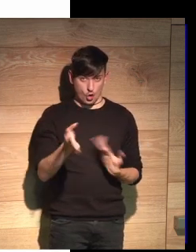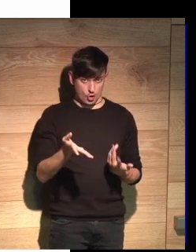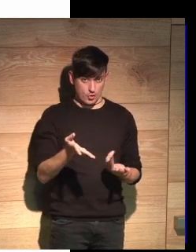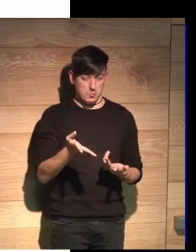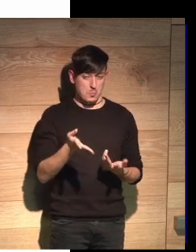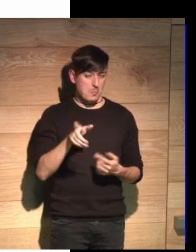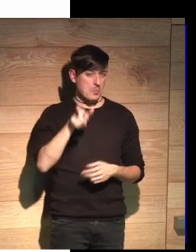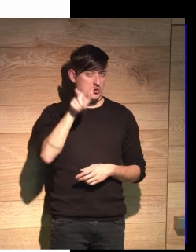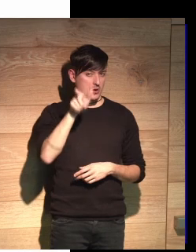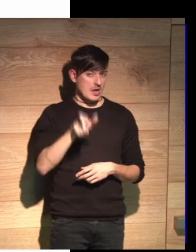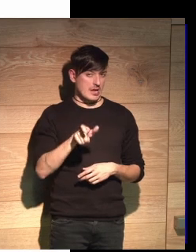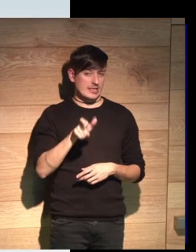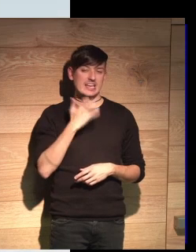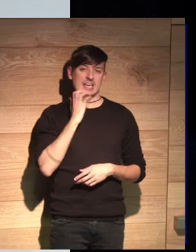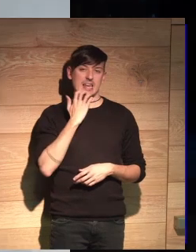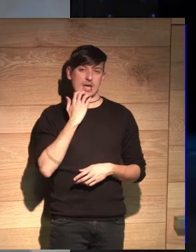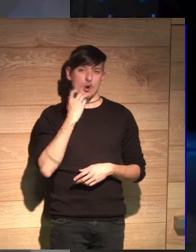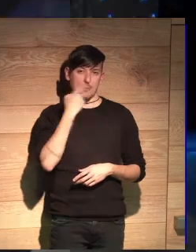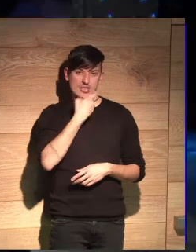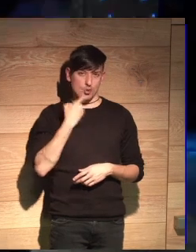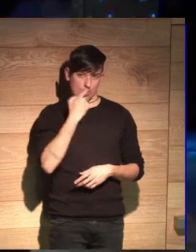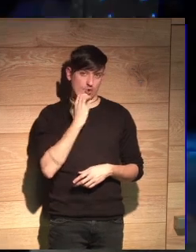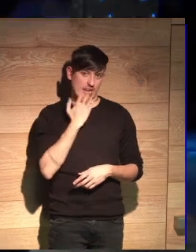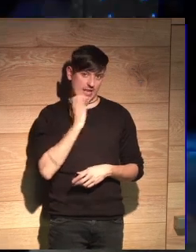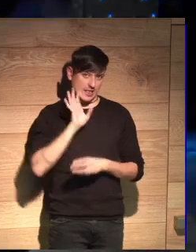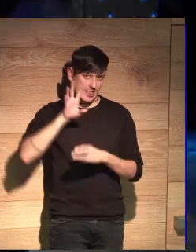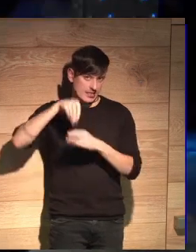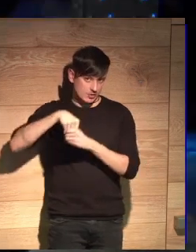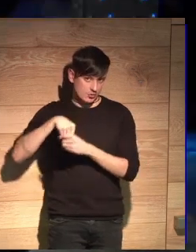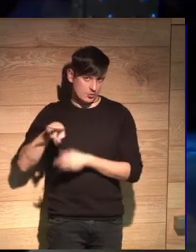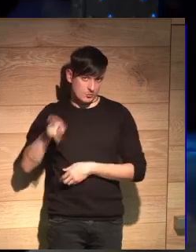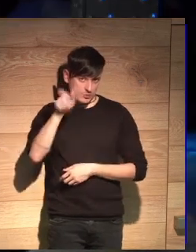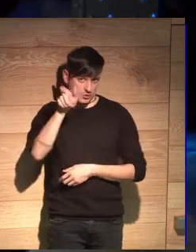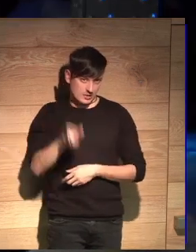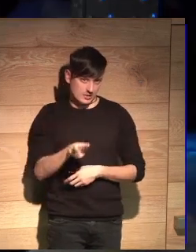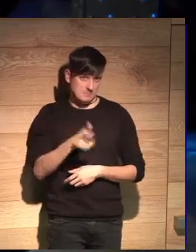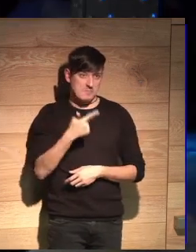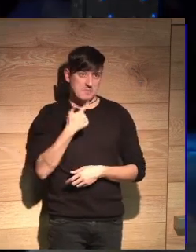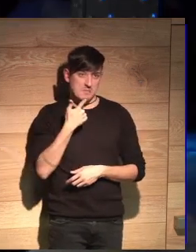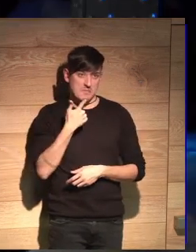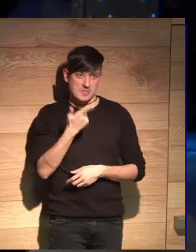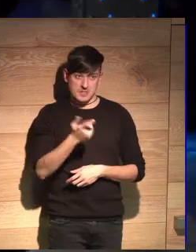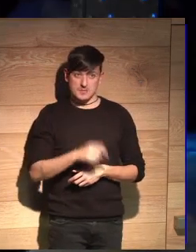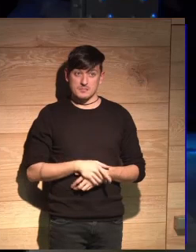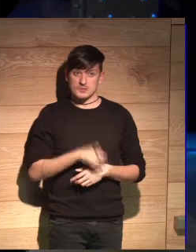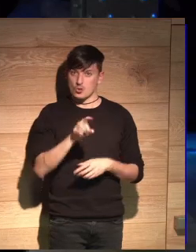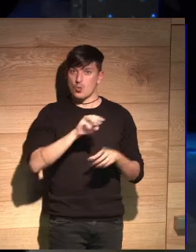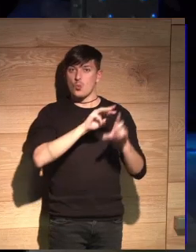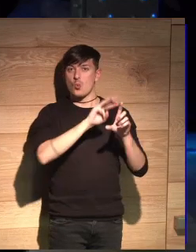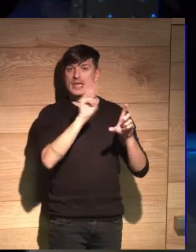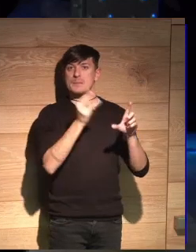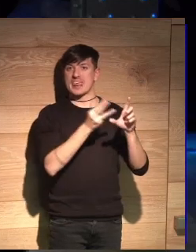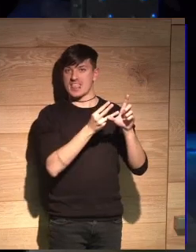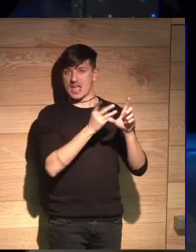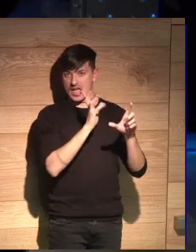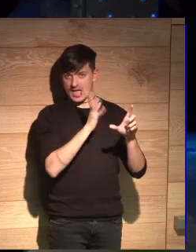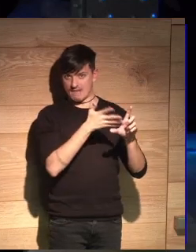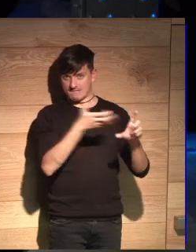in Spanish, which is a Greek mythological character, and it says as follows, and that's